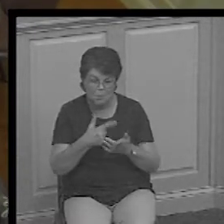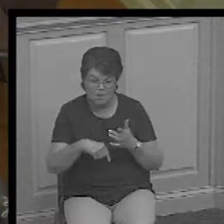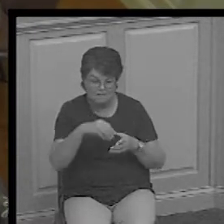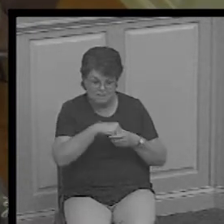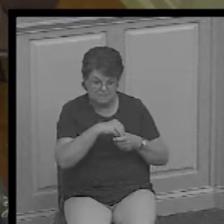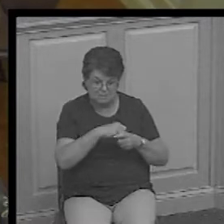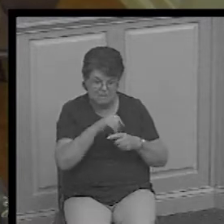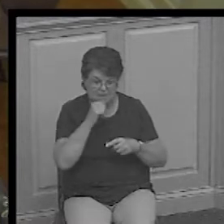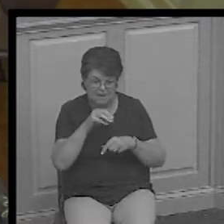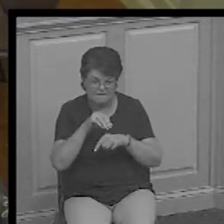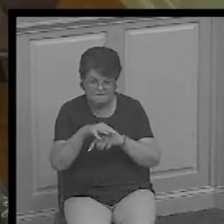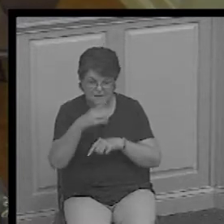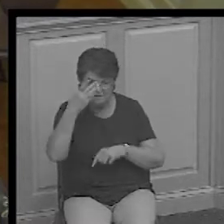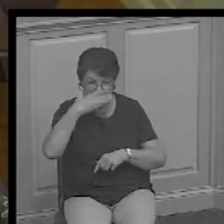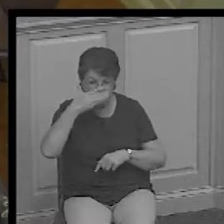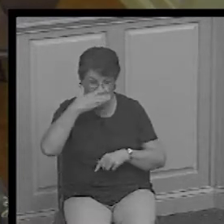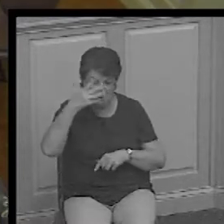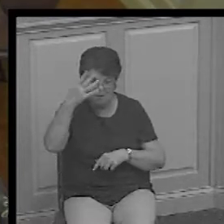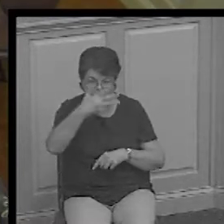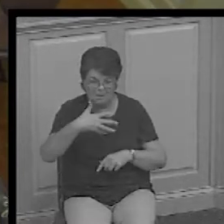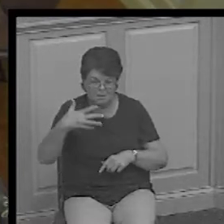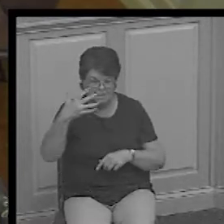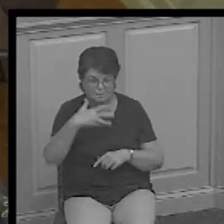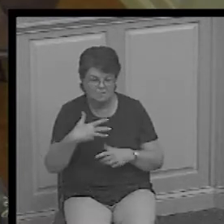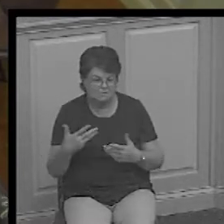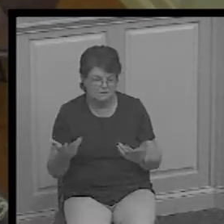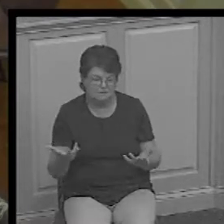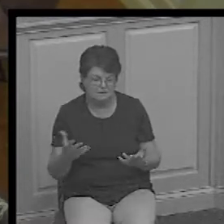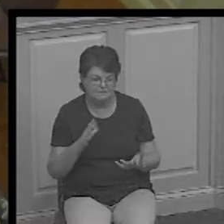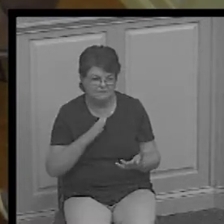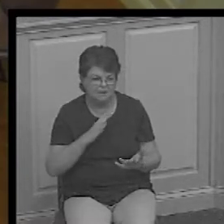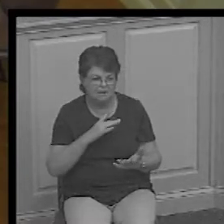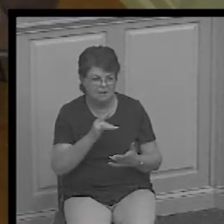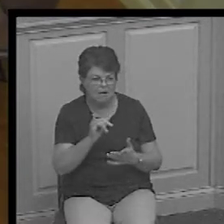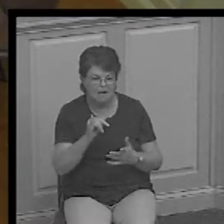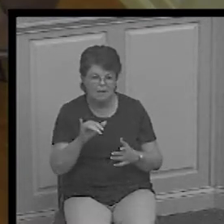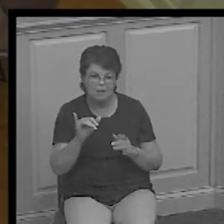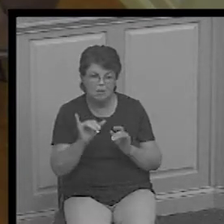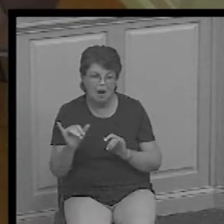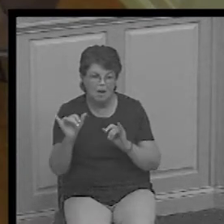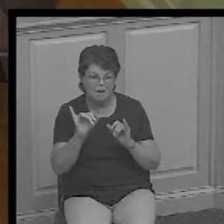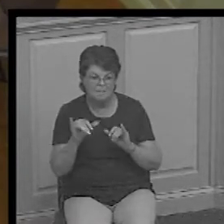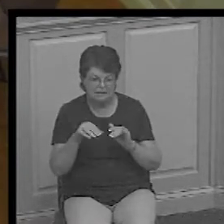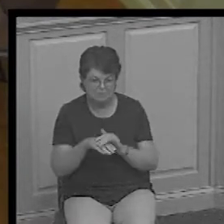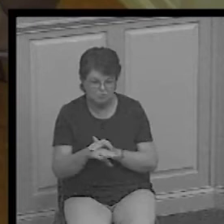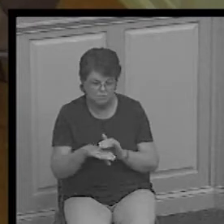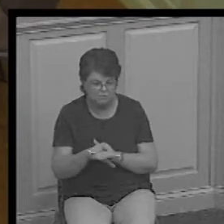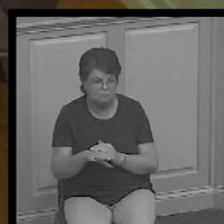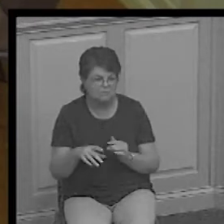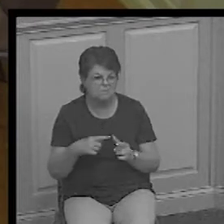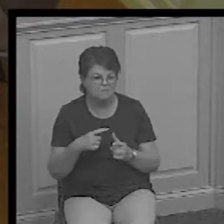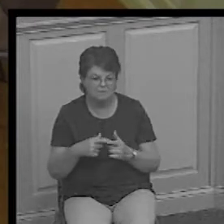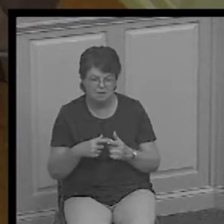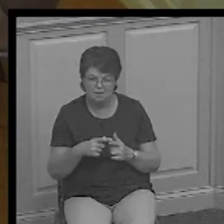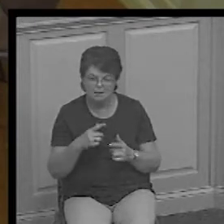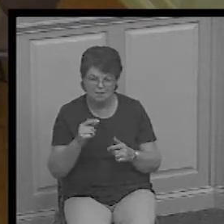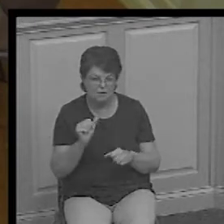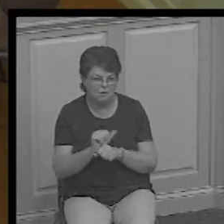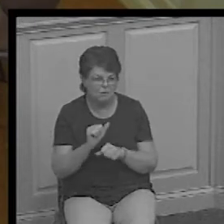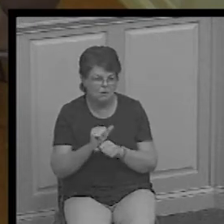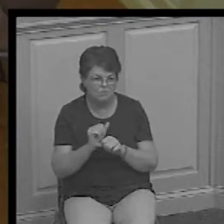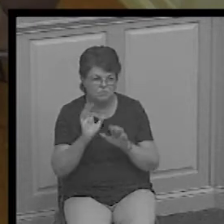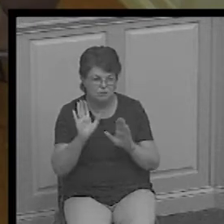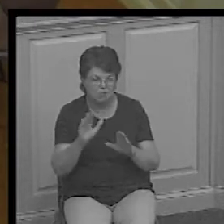gonna So you could have negate it. yeah. like a common entrance and then have Right, yeah. various. And it works great in all kinds